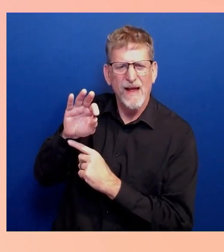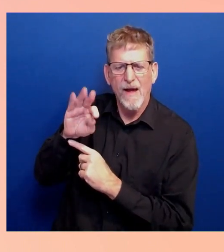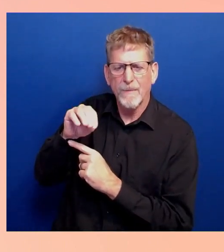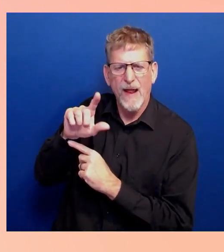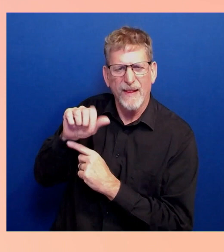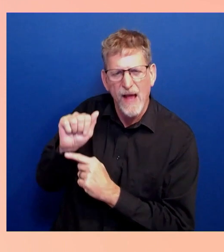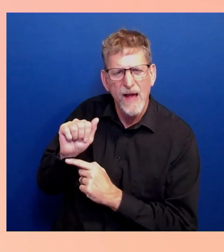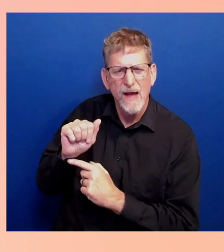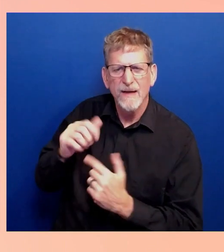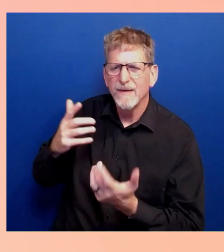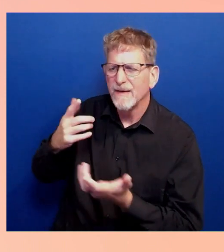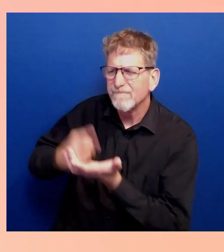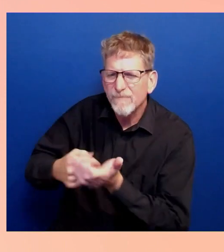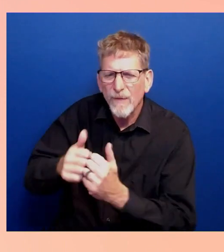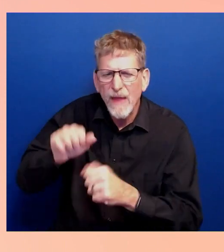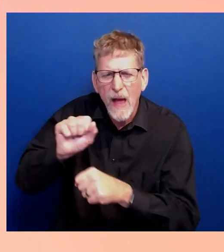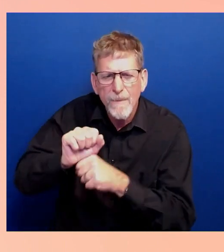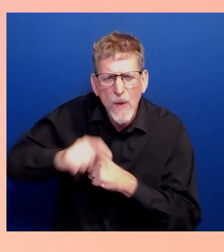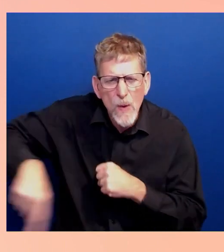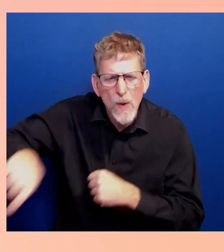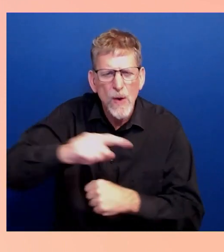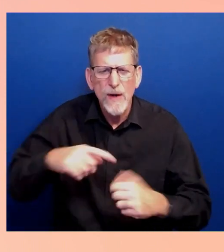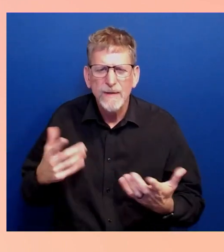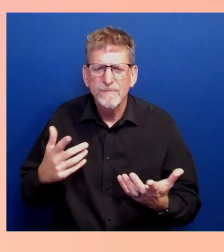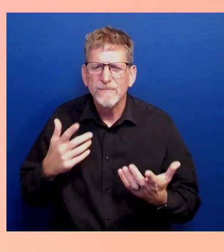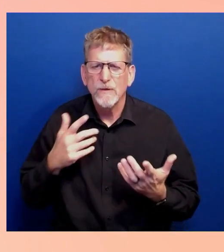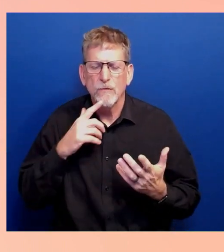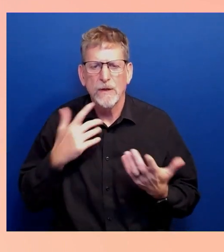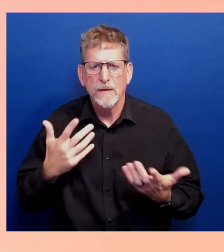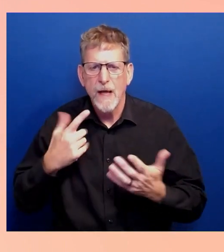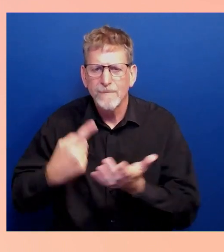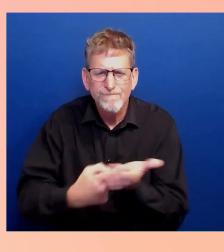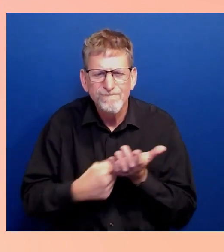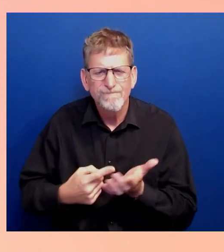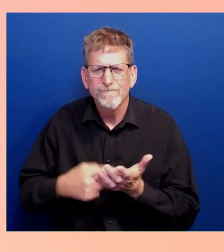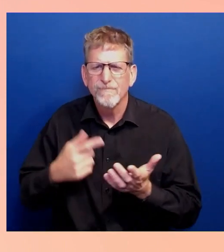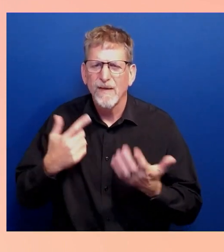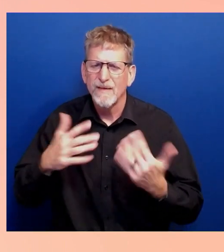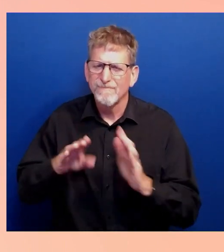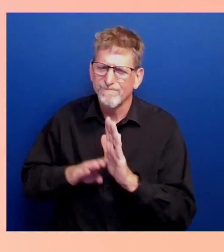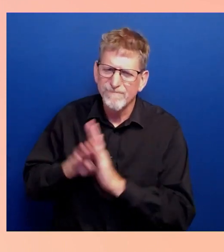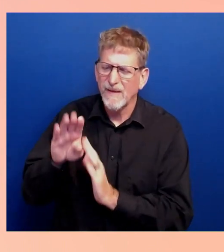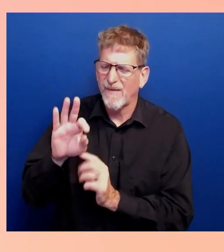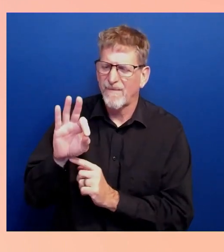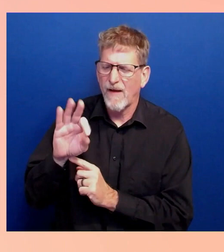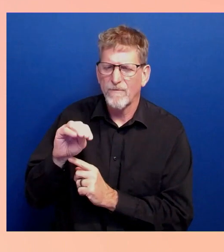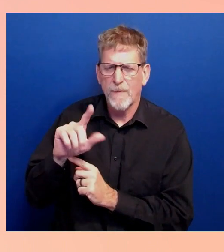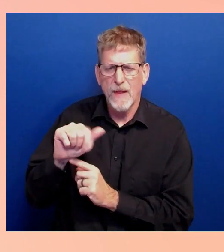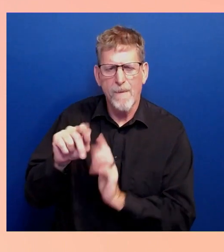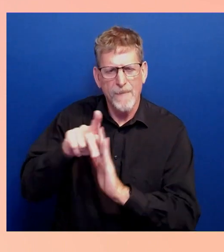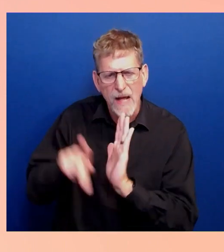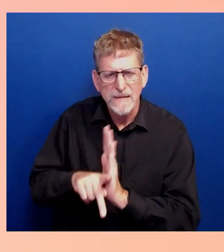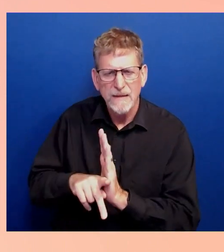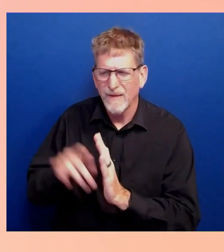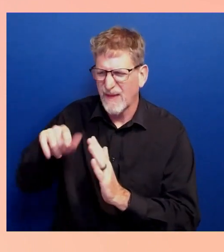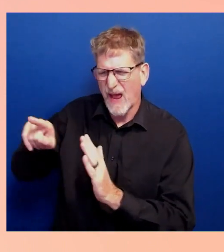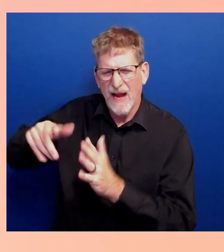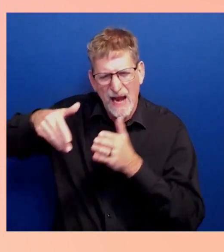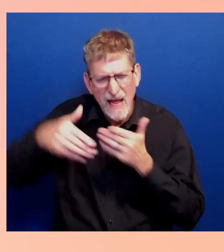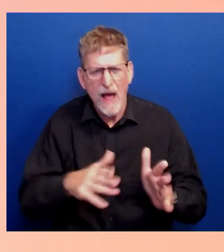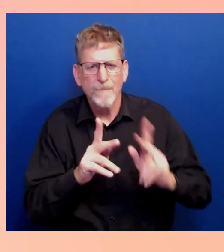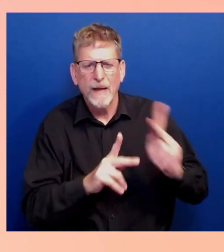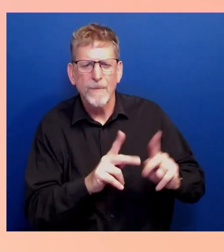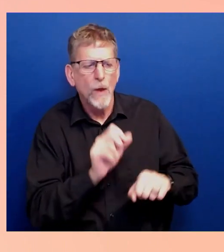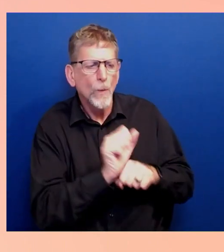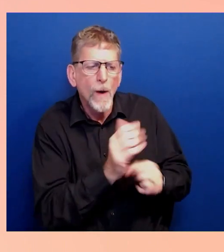really progressive, solid FMLA policies that allow people to work part-time, or who allow people to take off time for